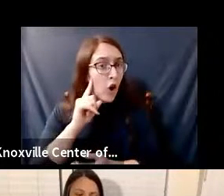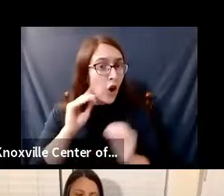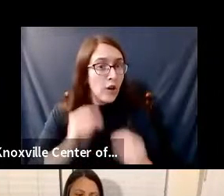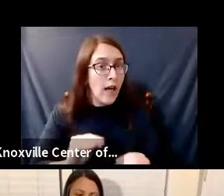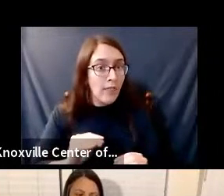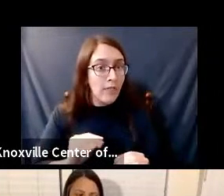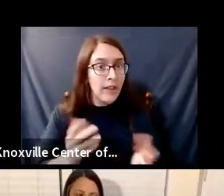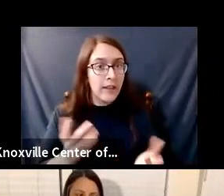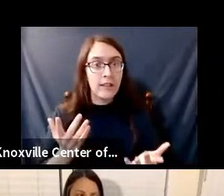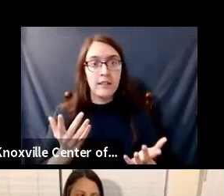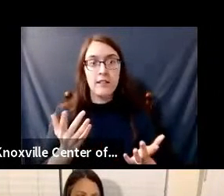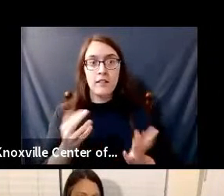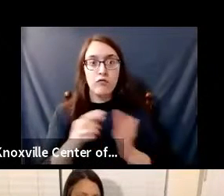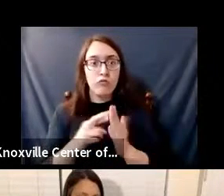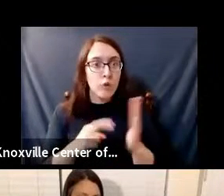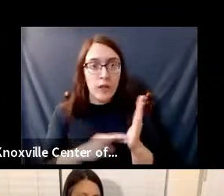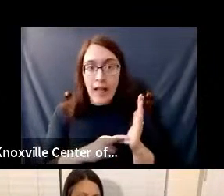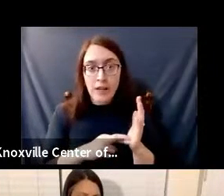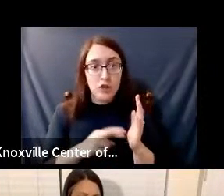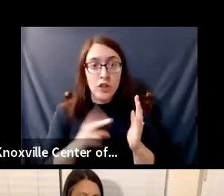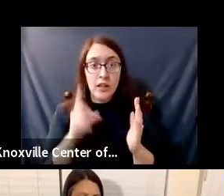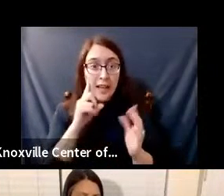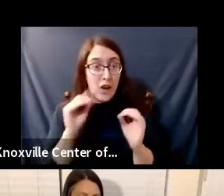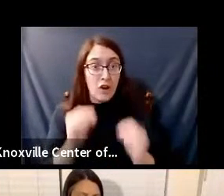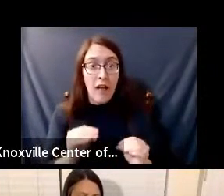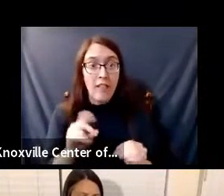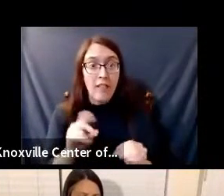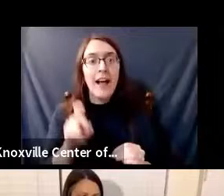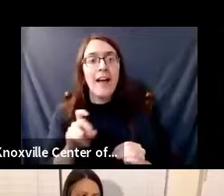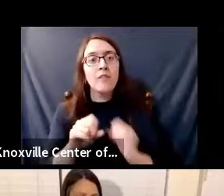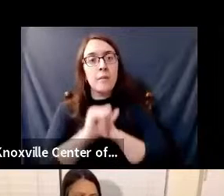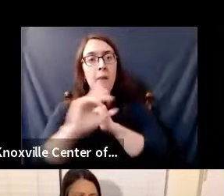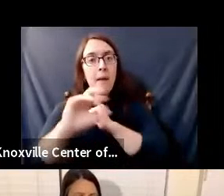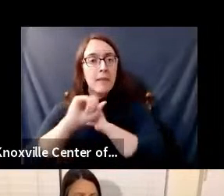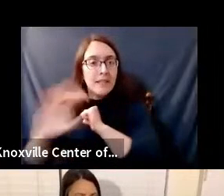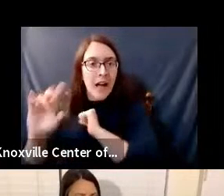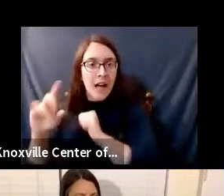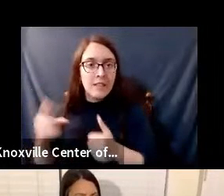or regulation in this case. You need to give them enough time for it to be publicized.